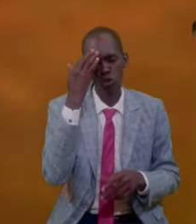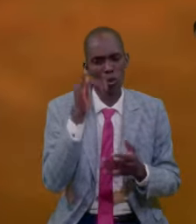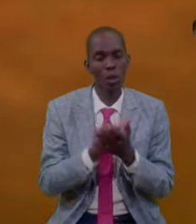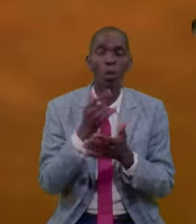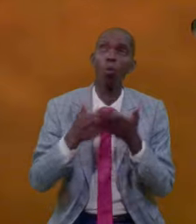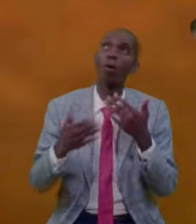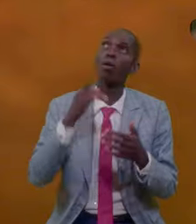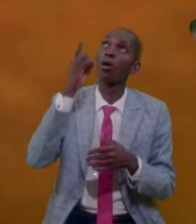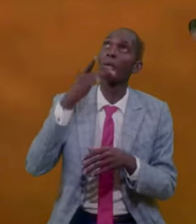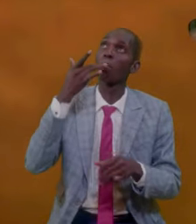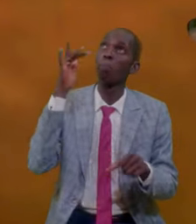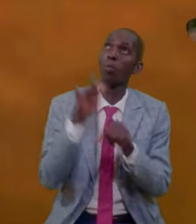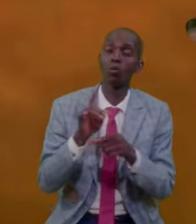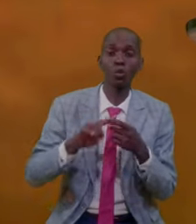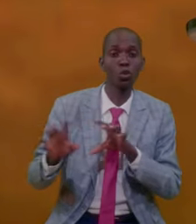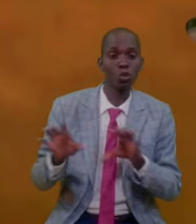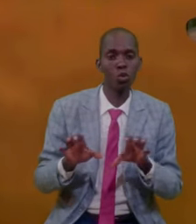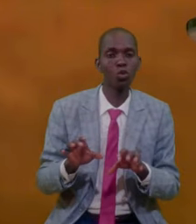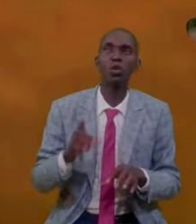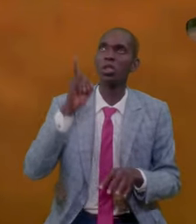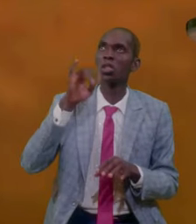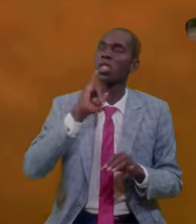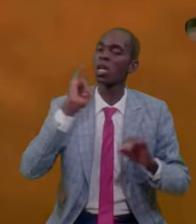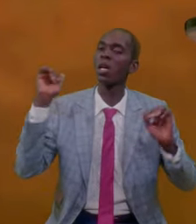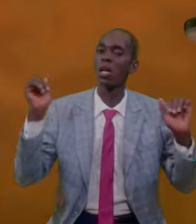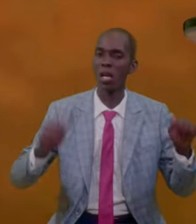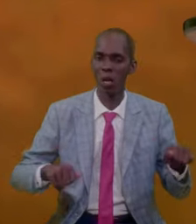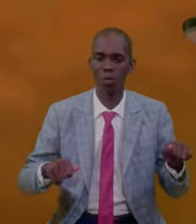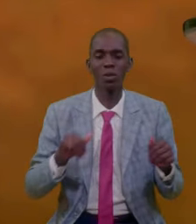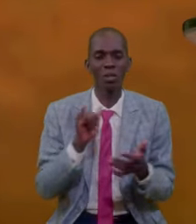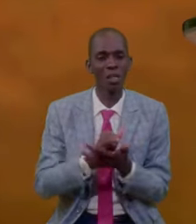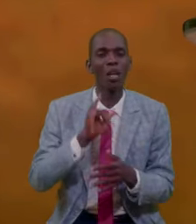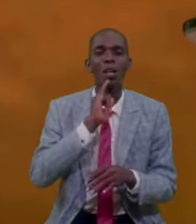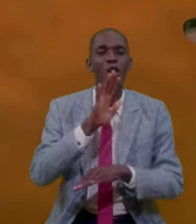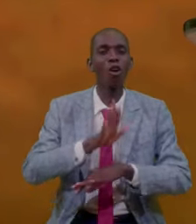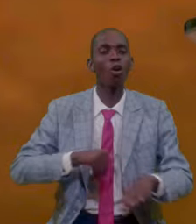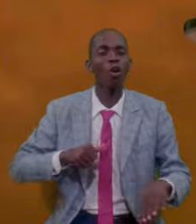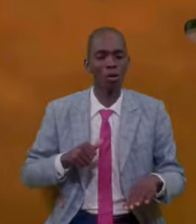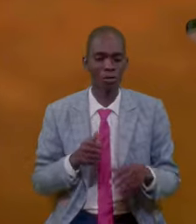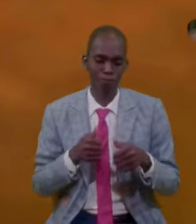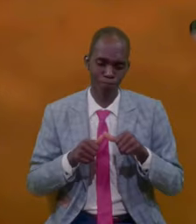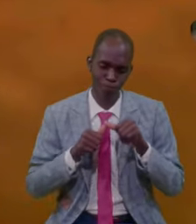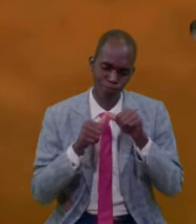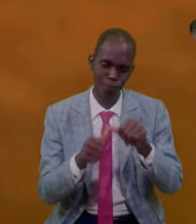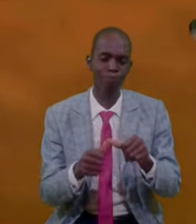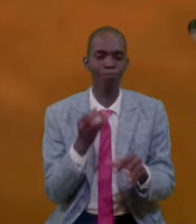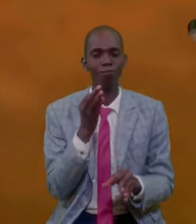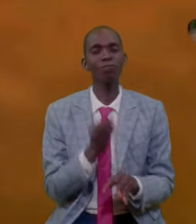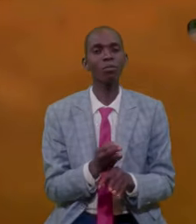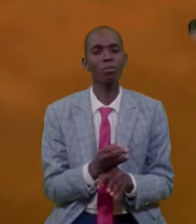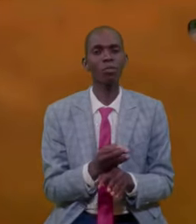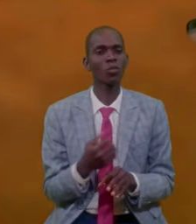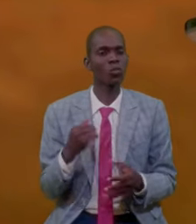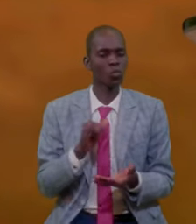steadfast faith. The Lord wants us to be steadfast, so that we're not undulating, we're not vacillating, we're